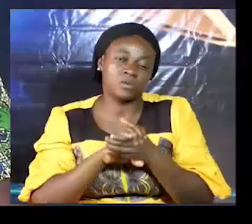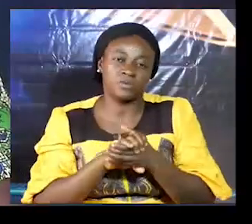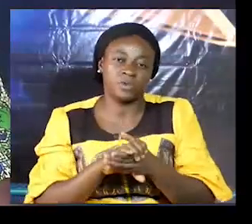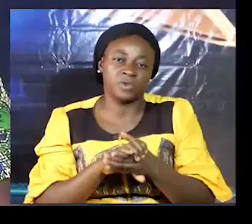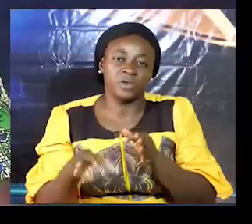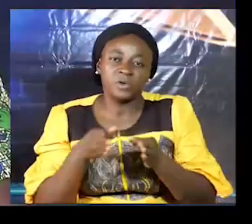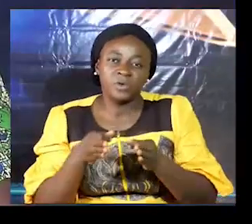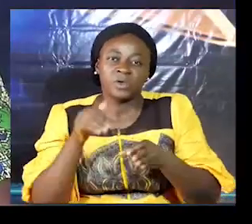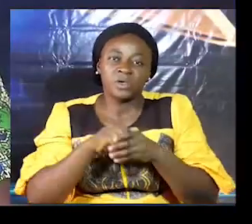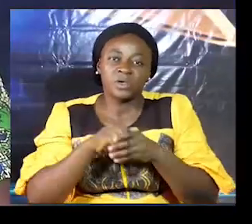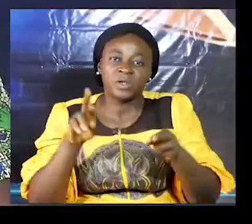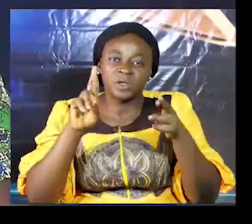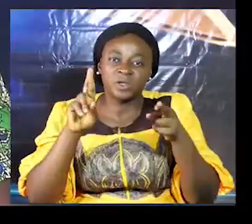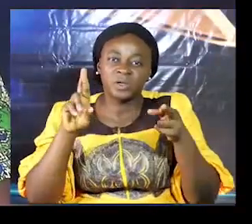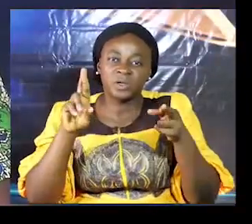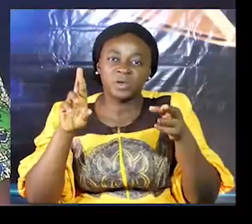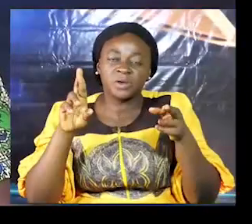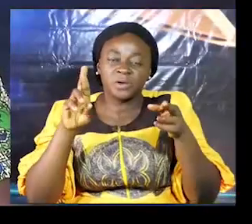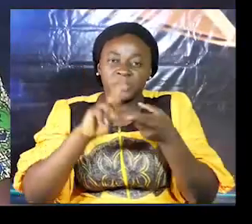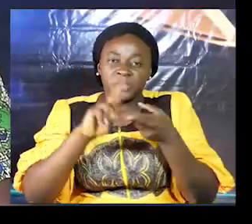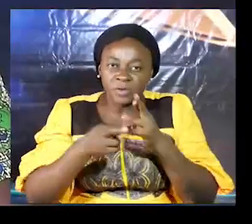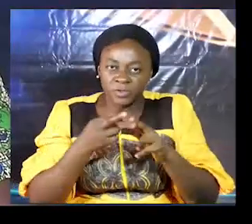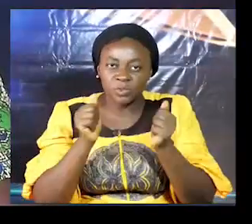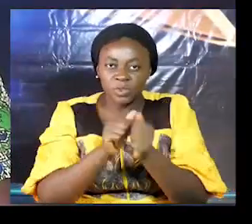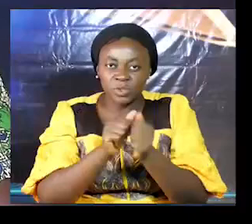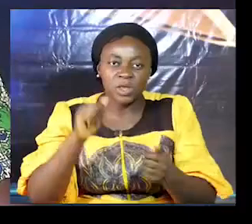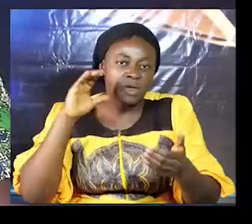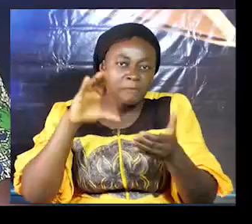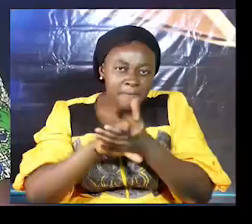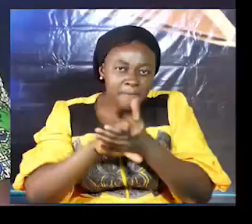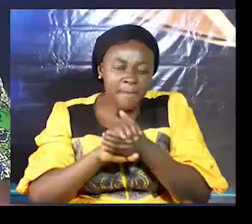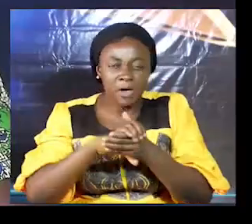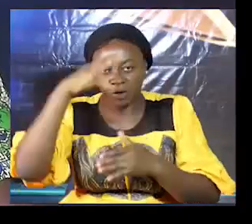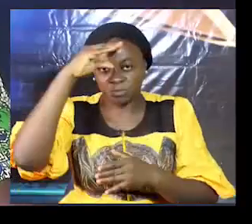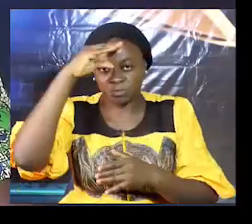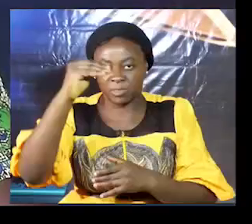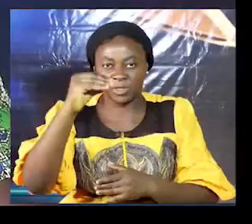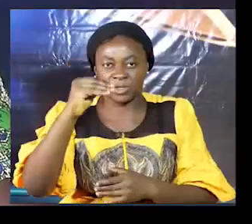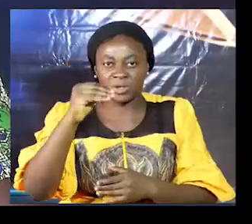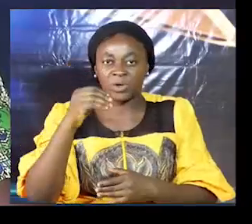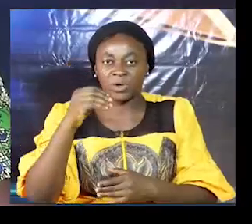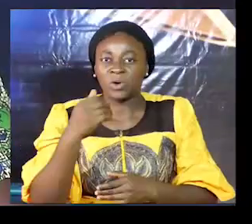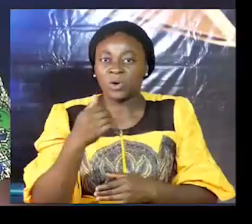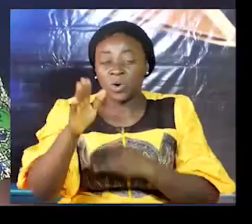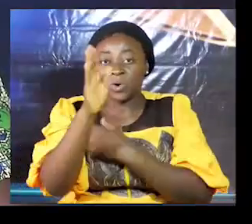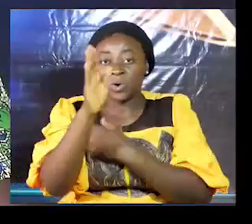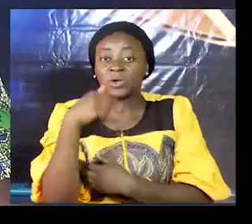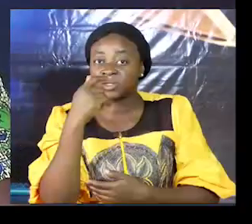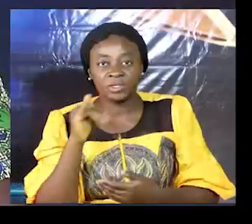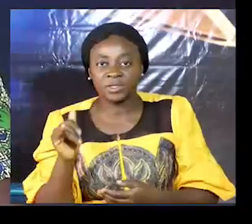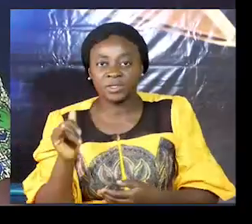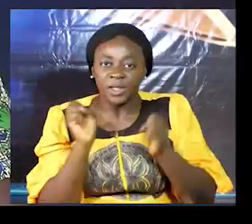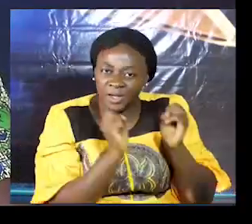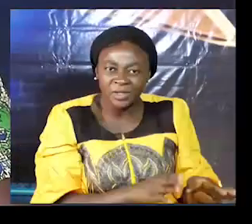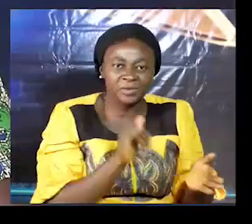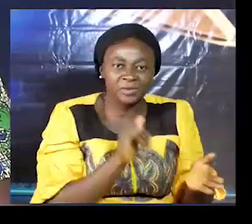married man, brother, sister, the counsel of God is leave that relationship. It's not the plan of God for your life. You